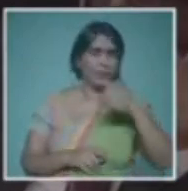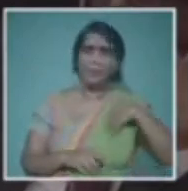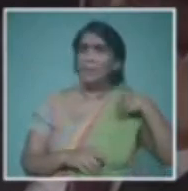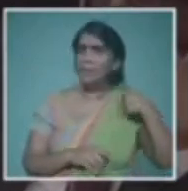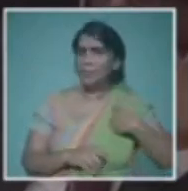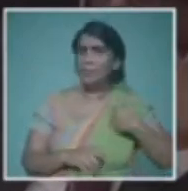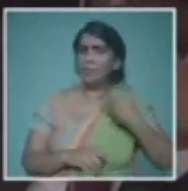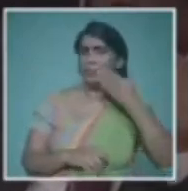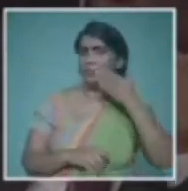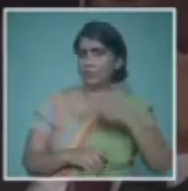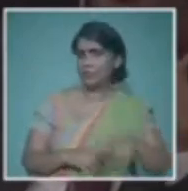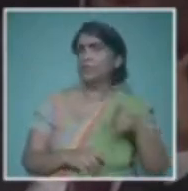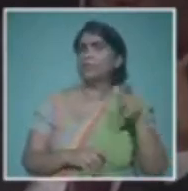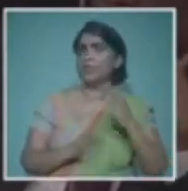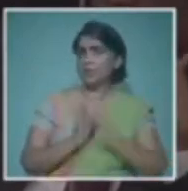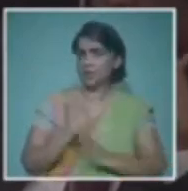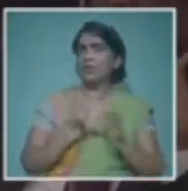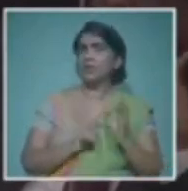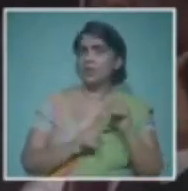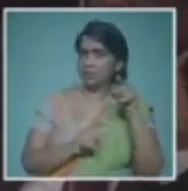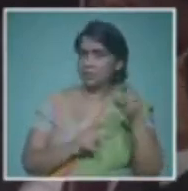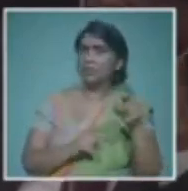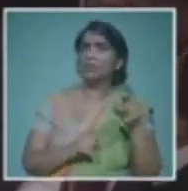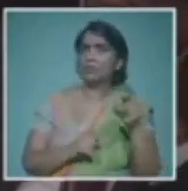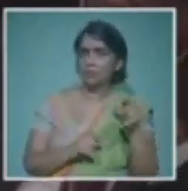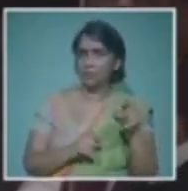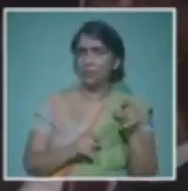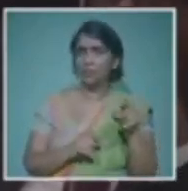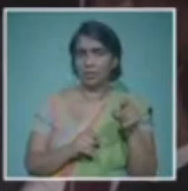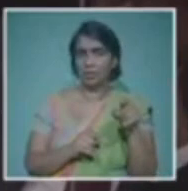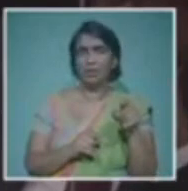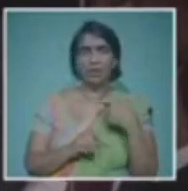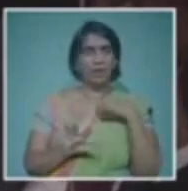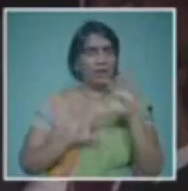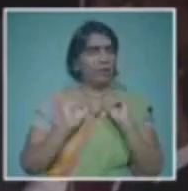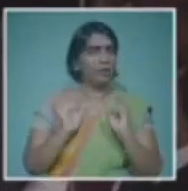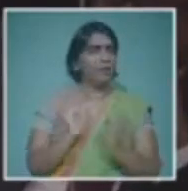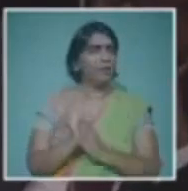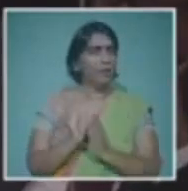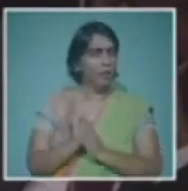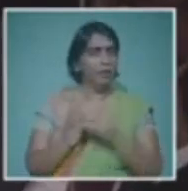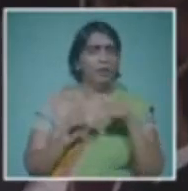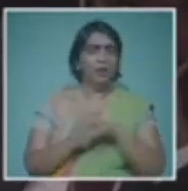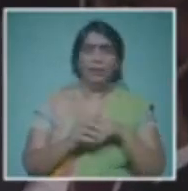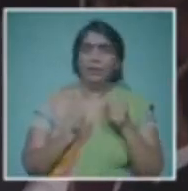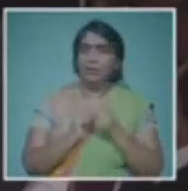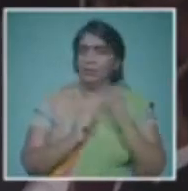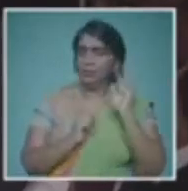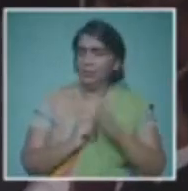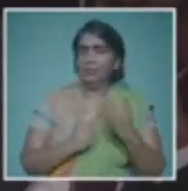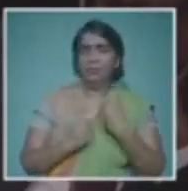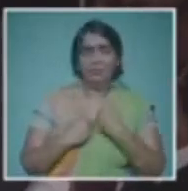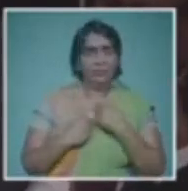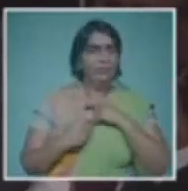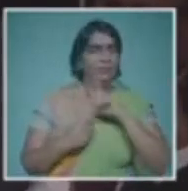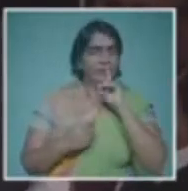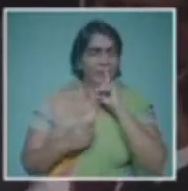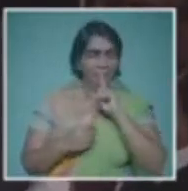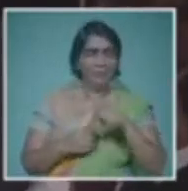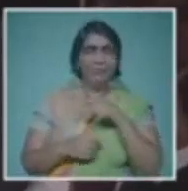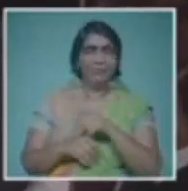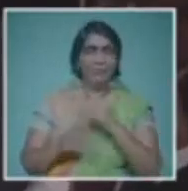this select committee. But I must say that the entire provincial council